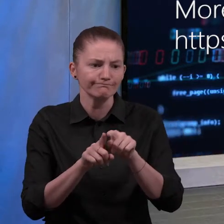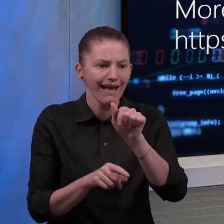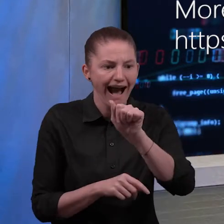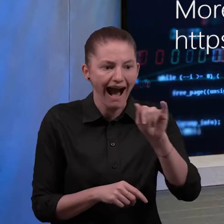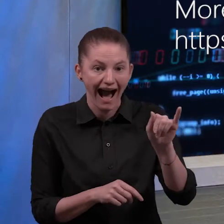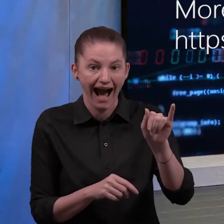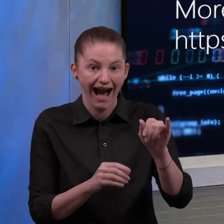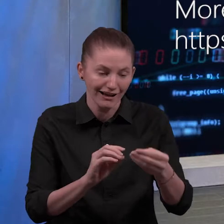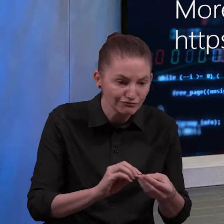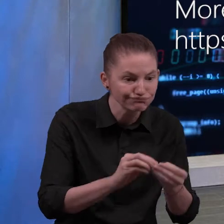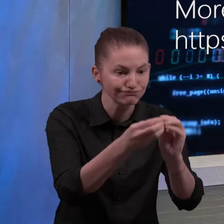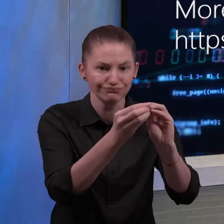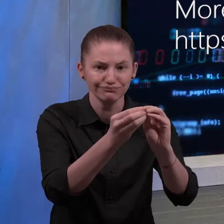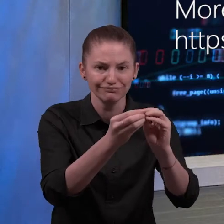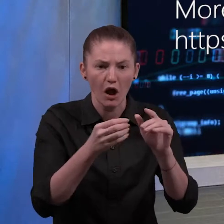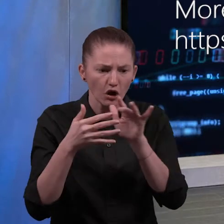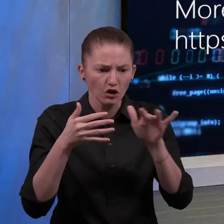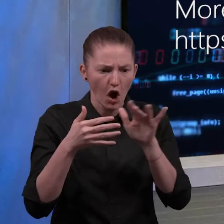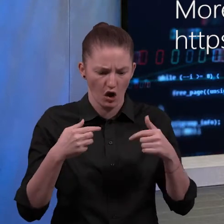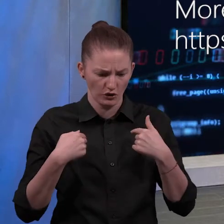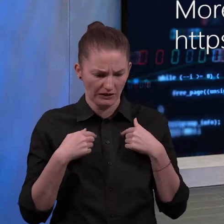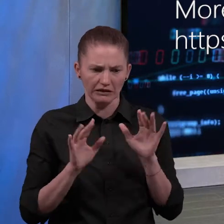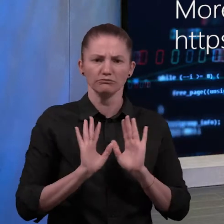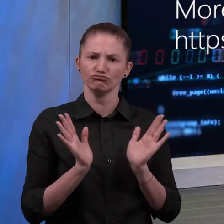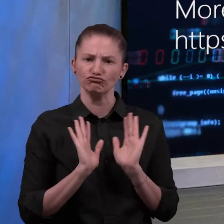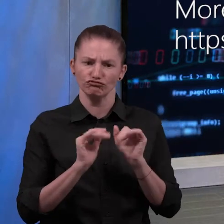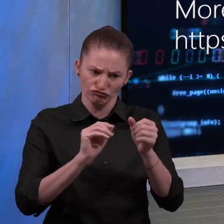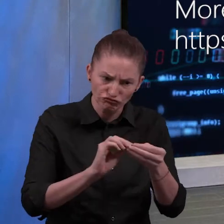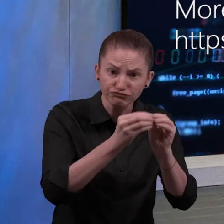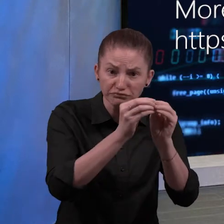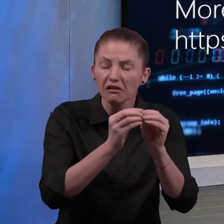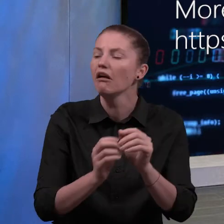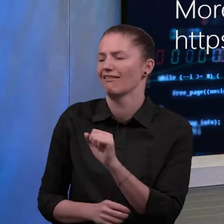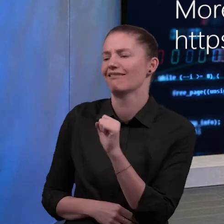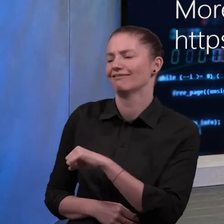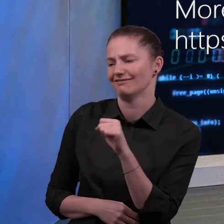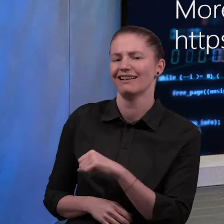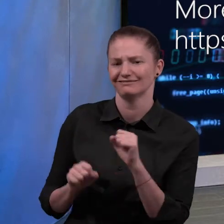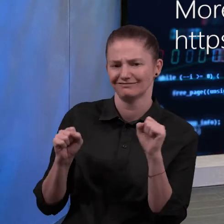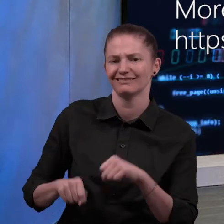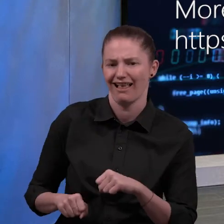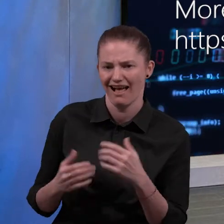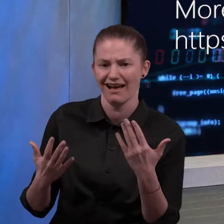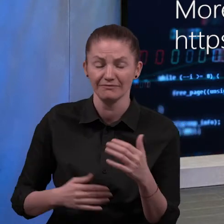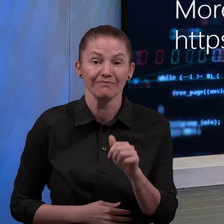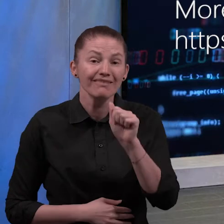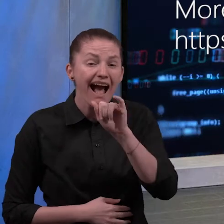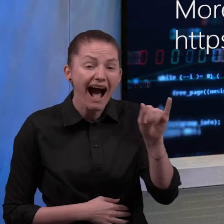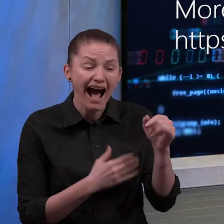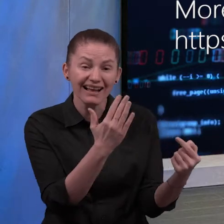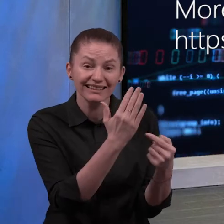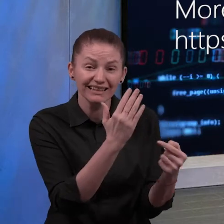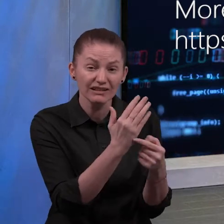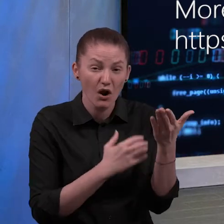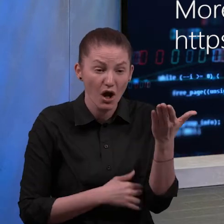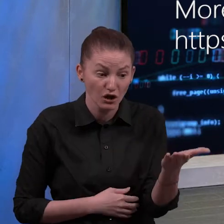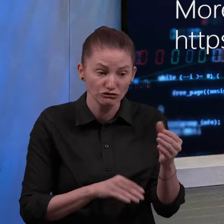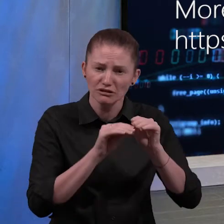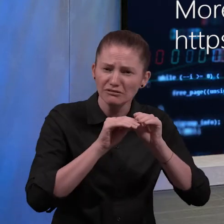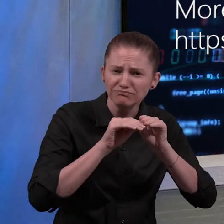leverage AI with no code at all? Yeah, absolutely. So AI technologies, just